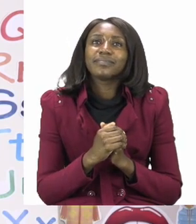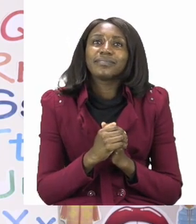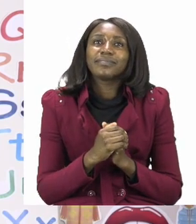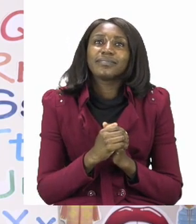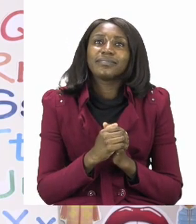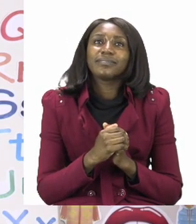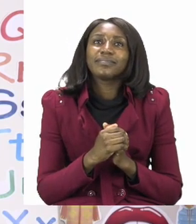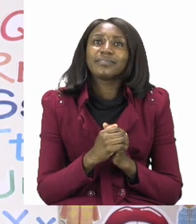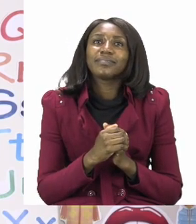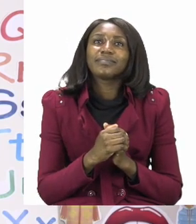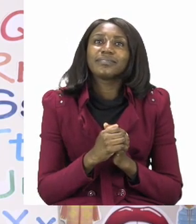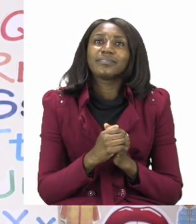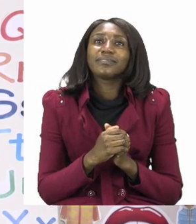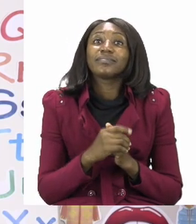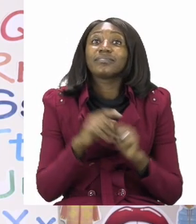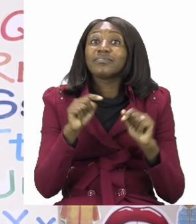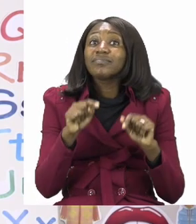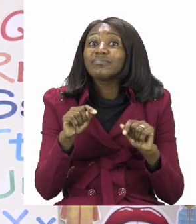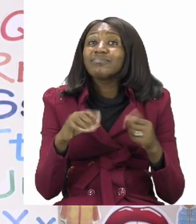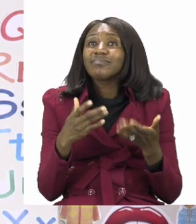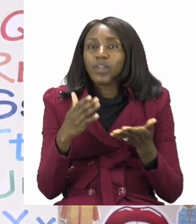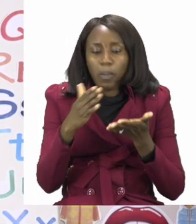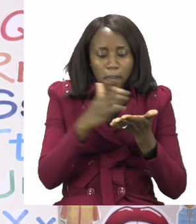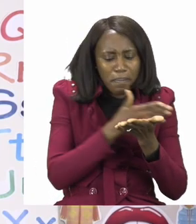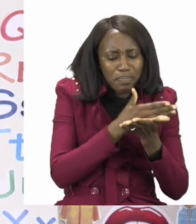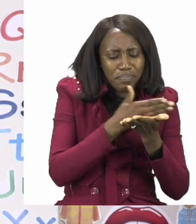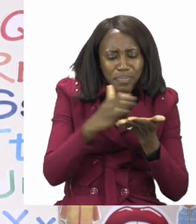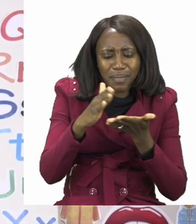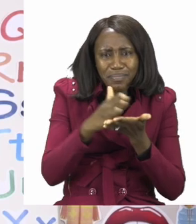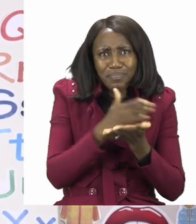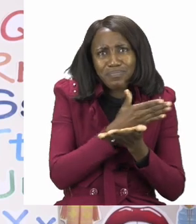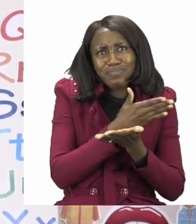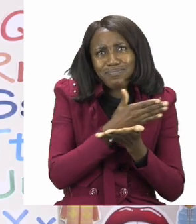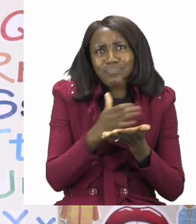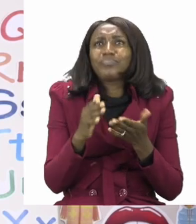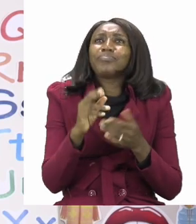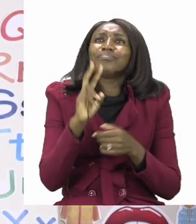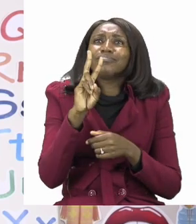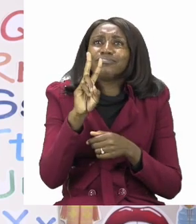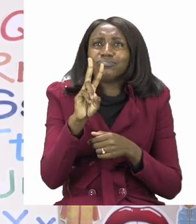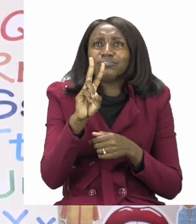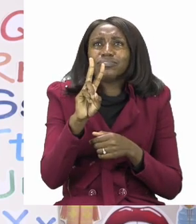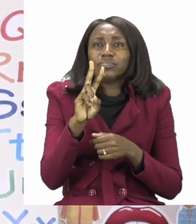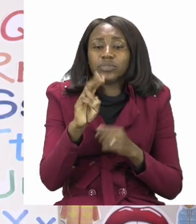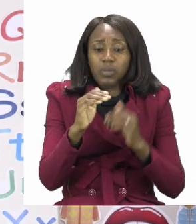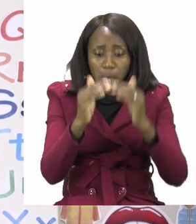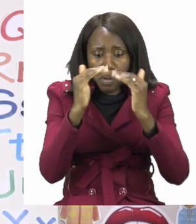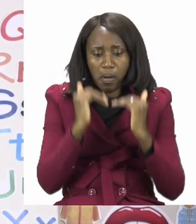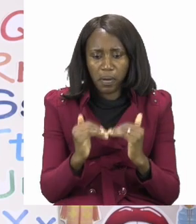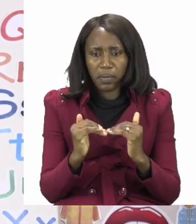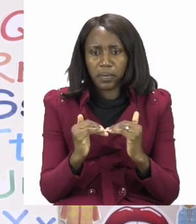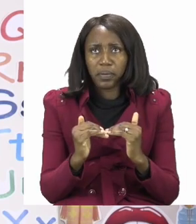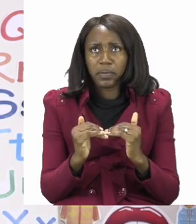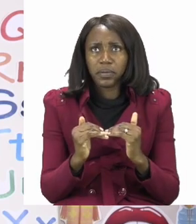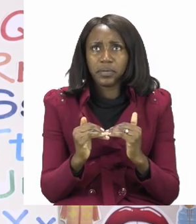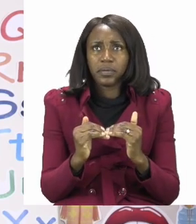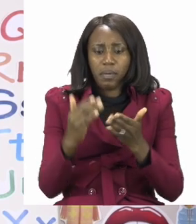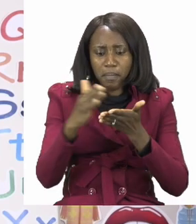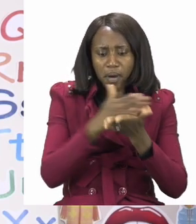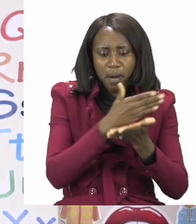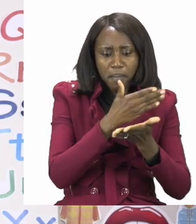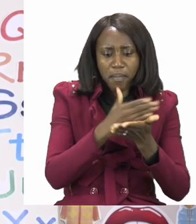So that was sharing by 2. Underneath, they have now asked you to share